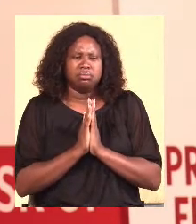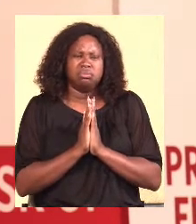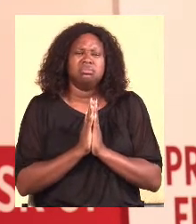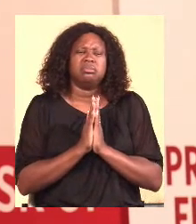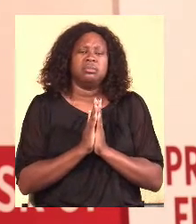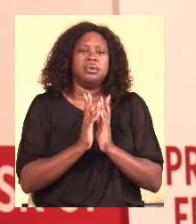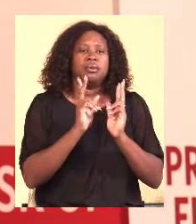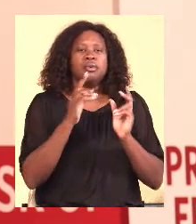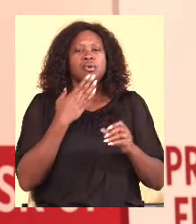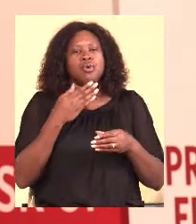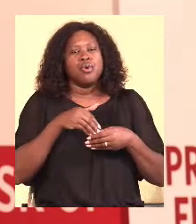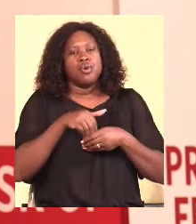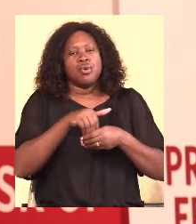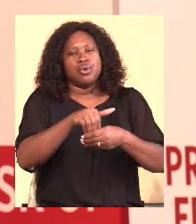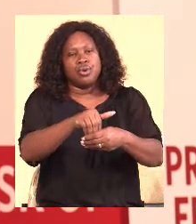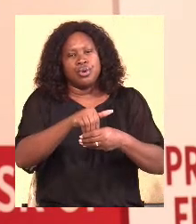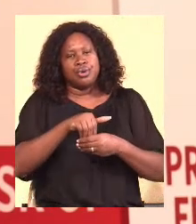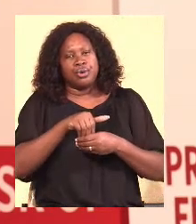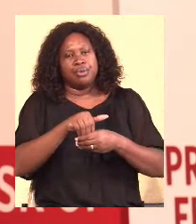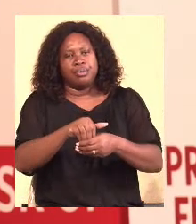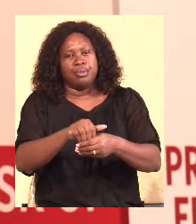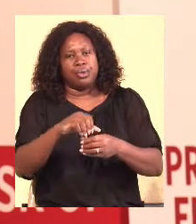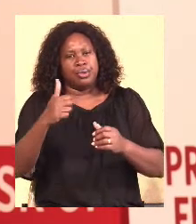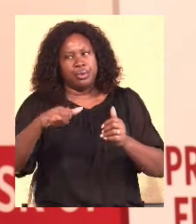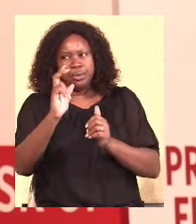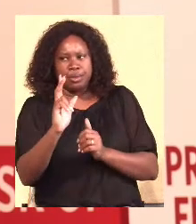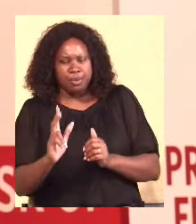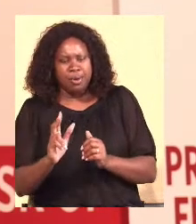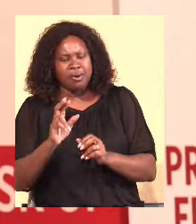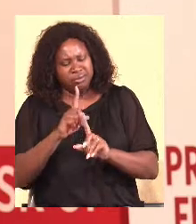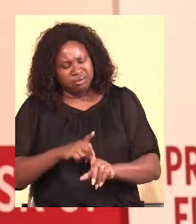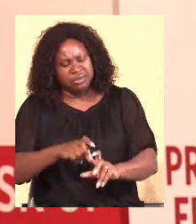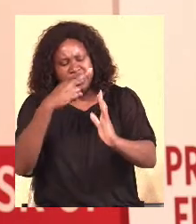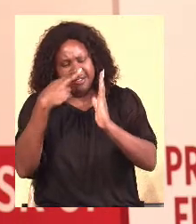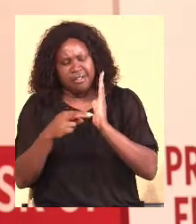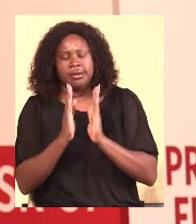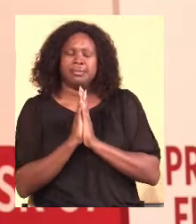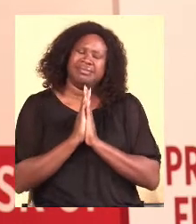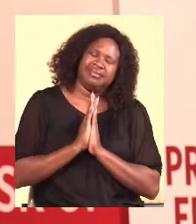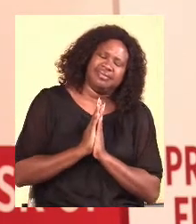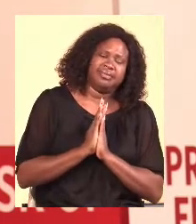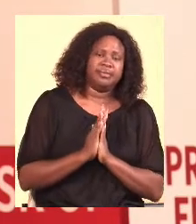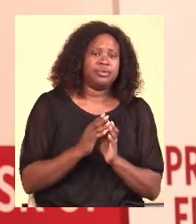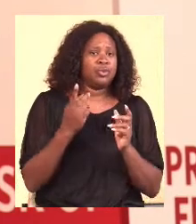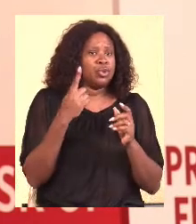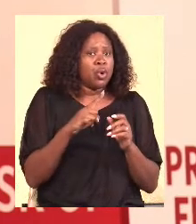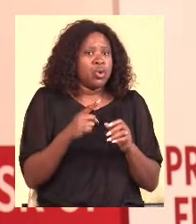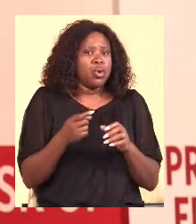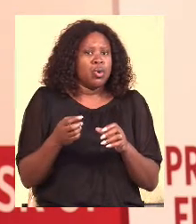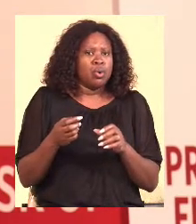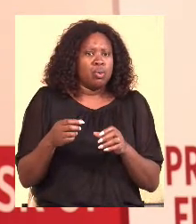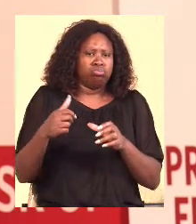that are transporting passengers to abide by the regulations that have been put in place, not to exceed the number